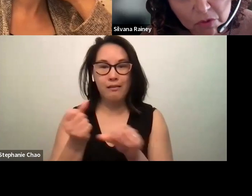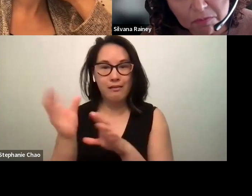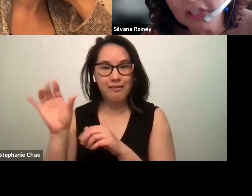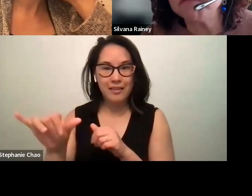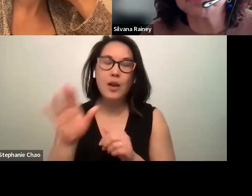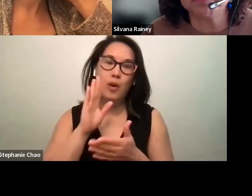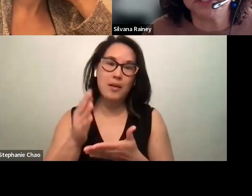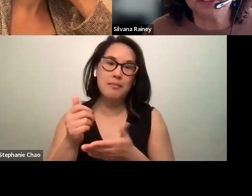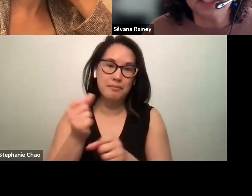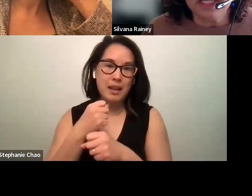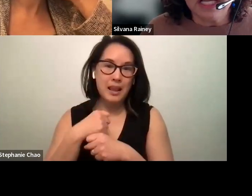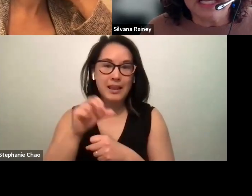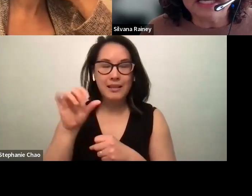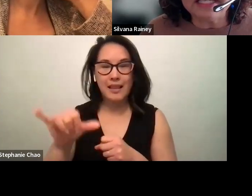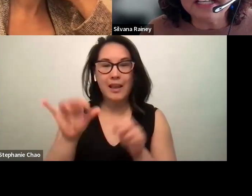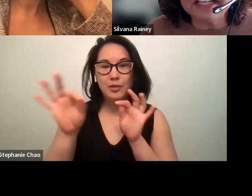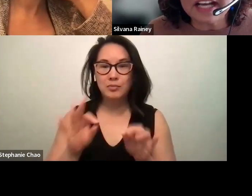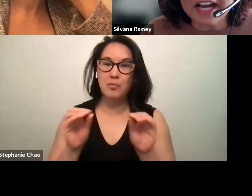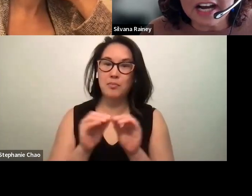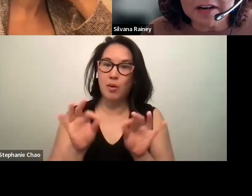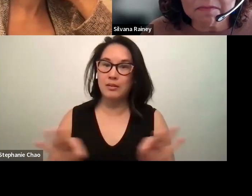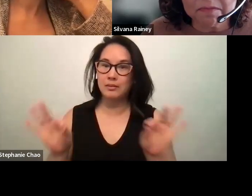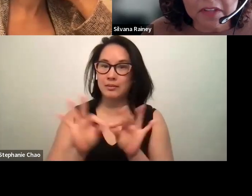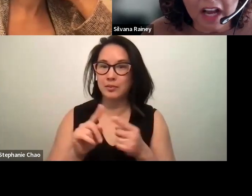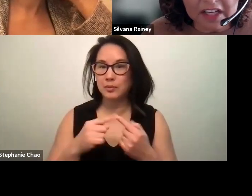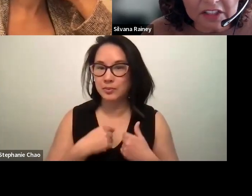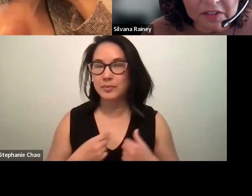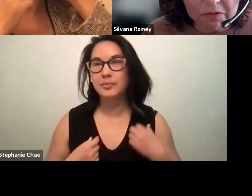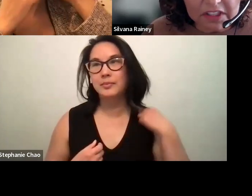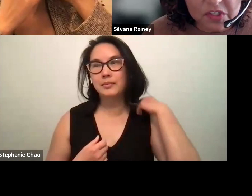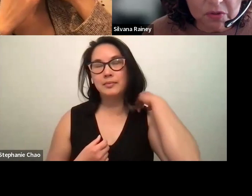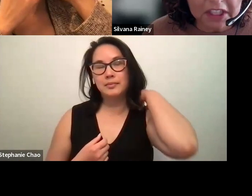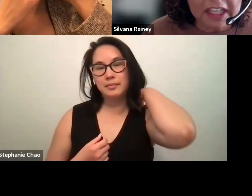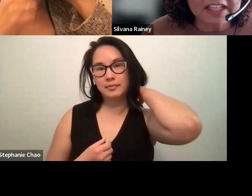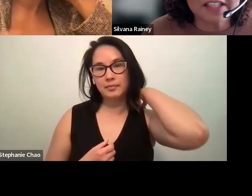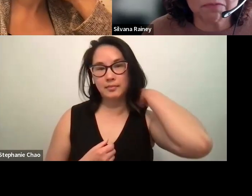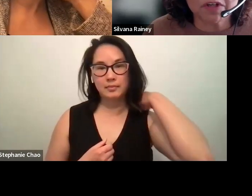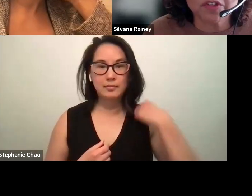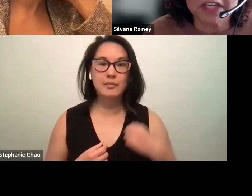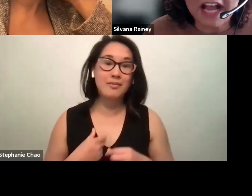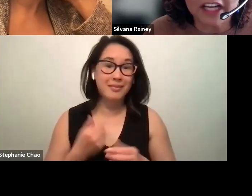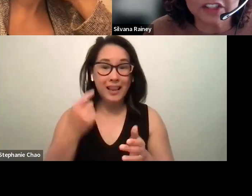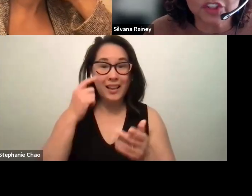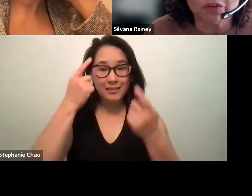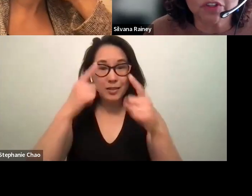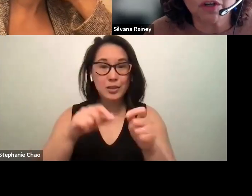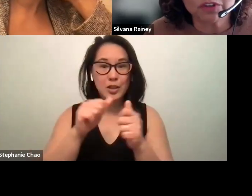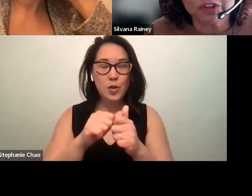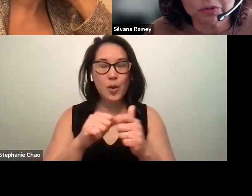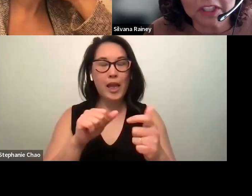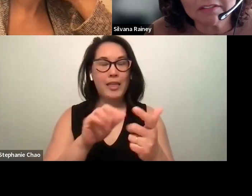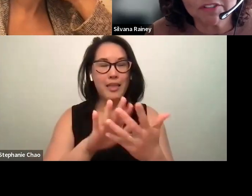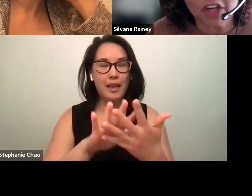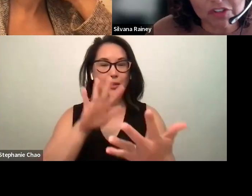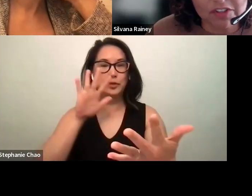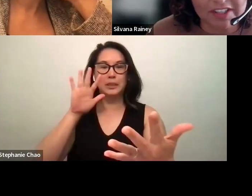description more meaningful to me. And I agree with the zooming in and zooming out. I don't know how to